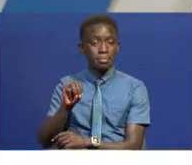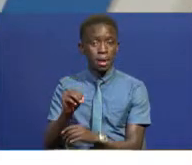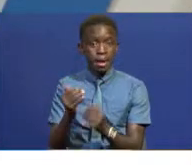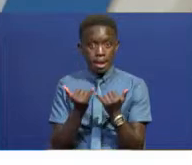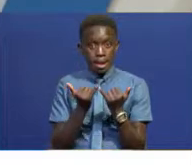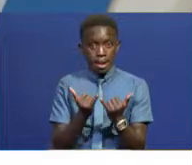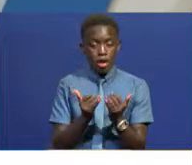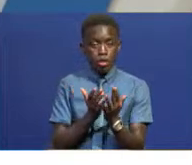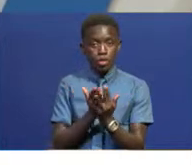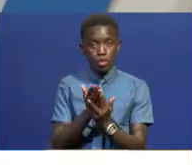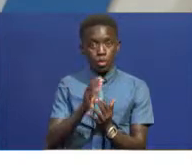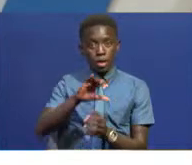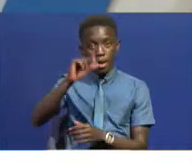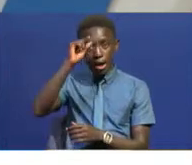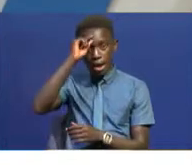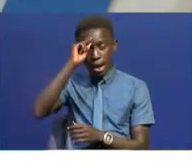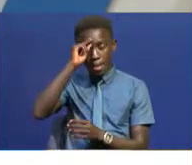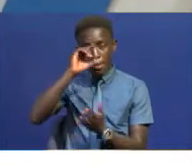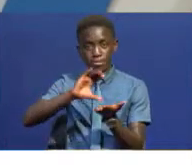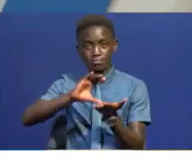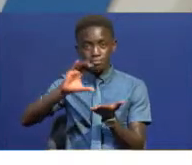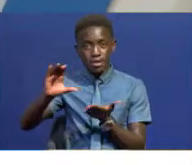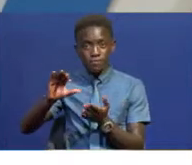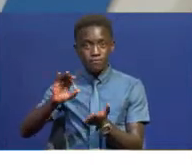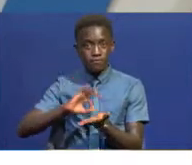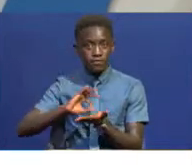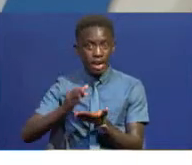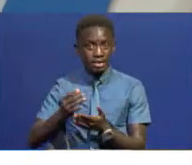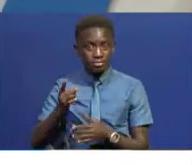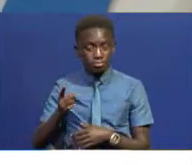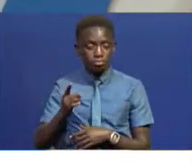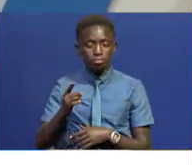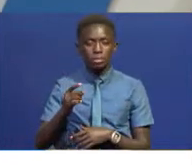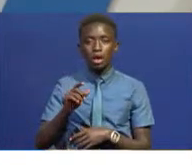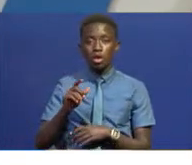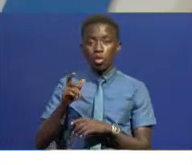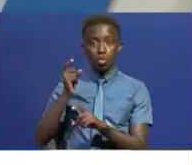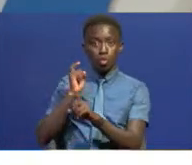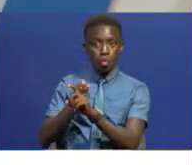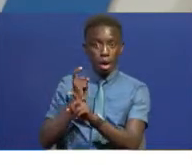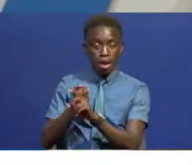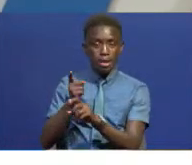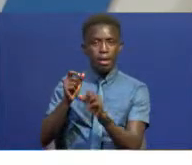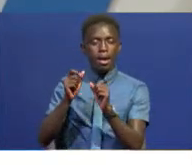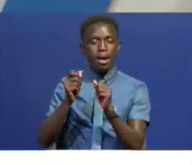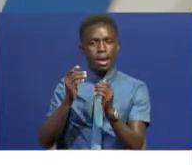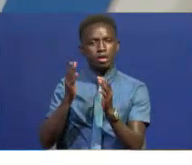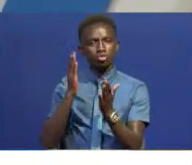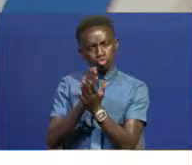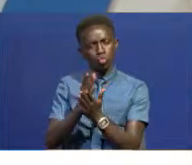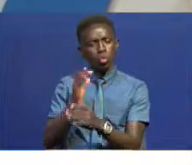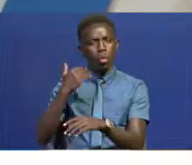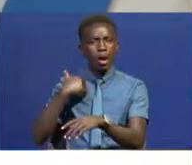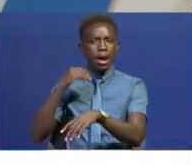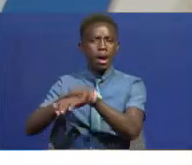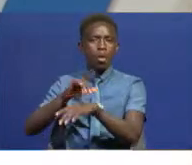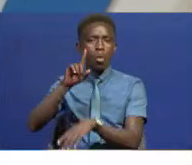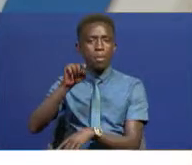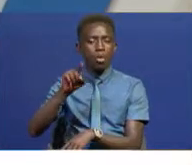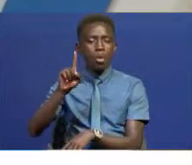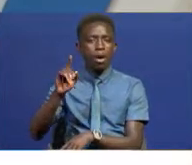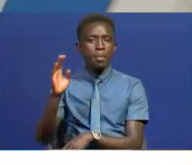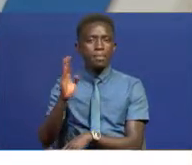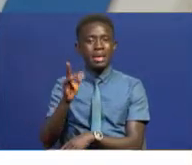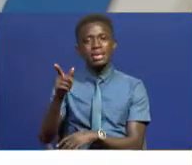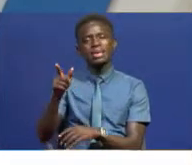additional allocation fund, Kioria County are meant to get over 1.1 billion. That is 20%. So 10% of